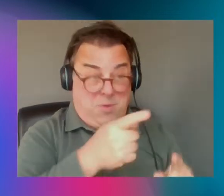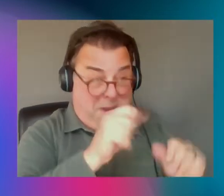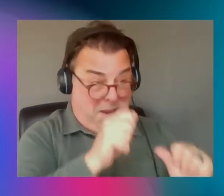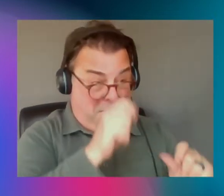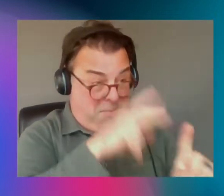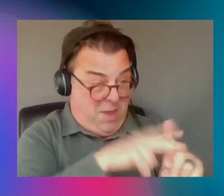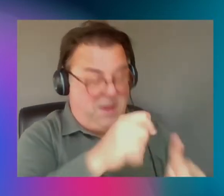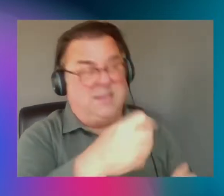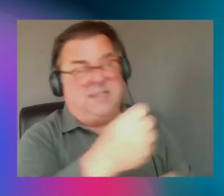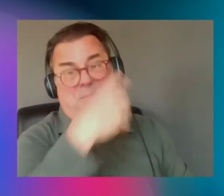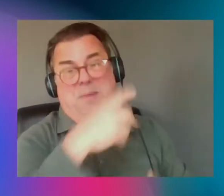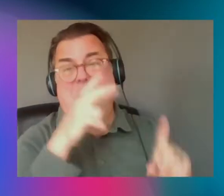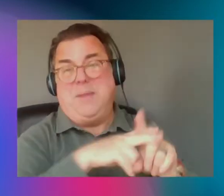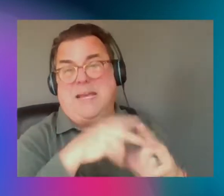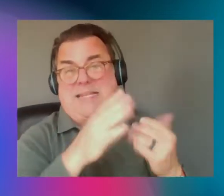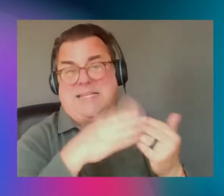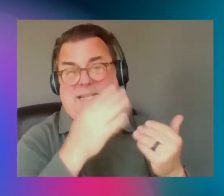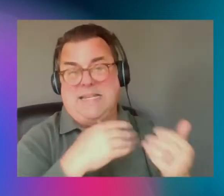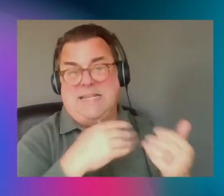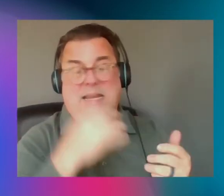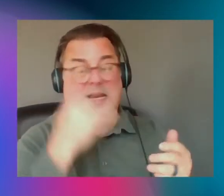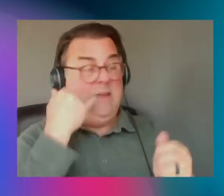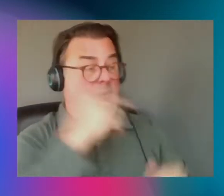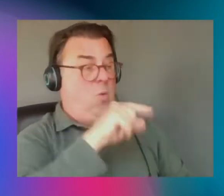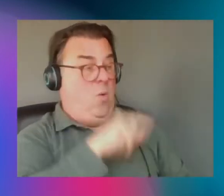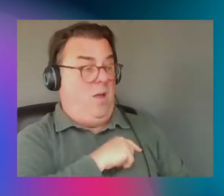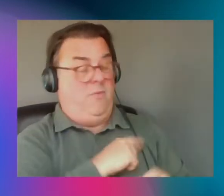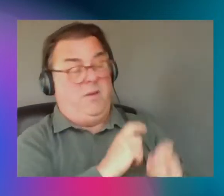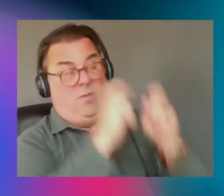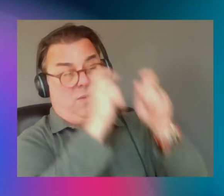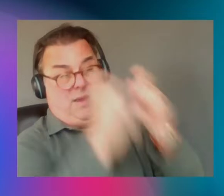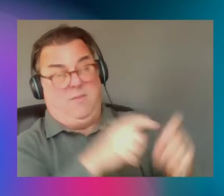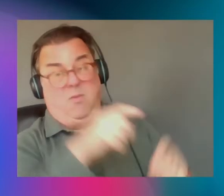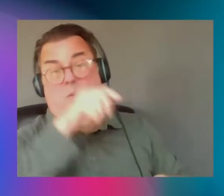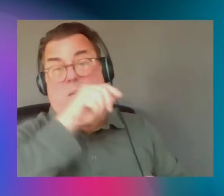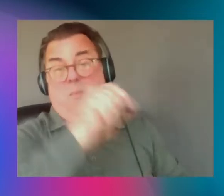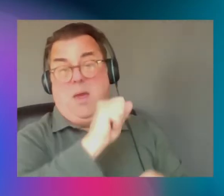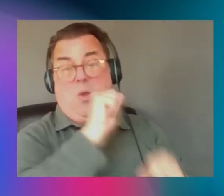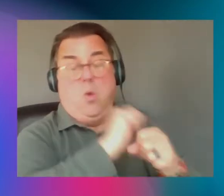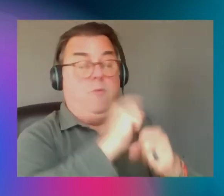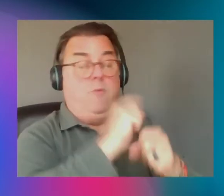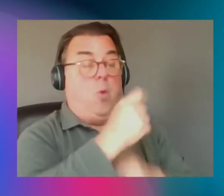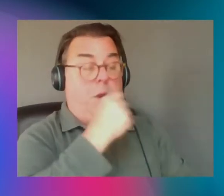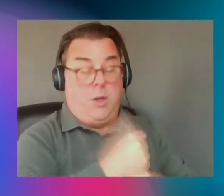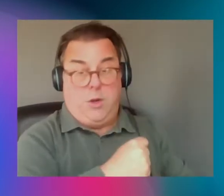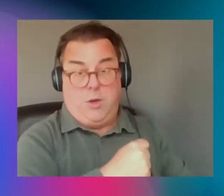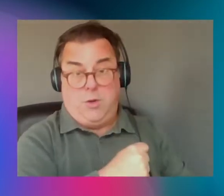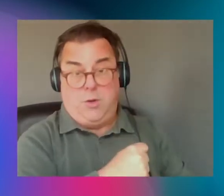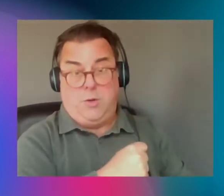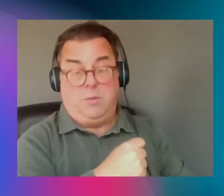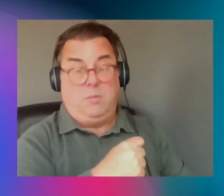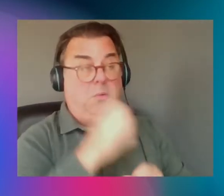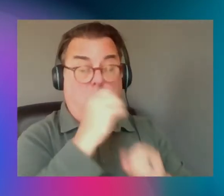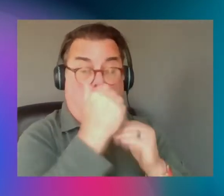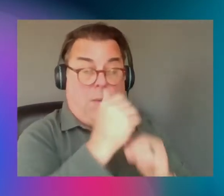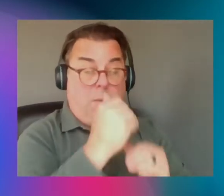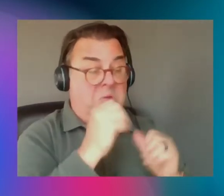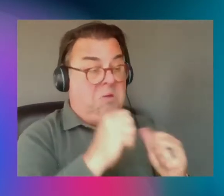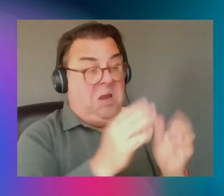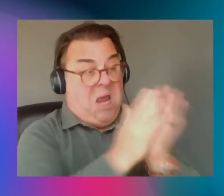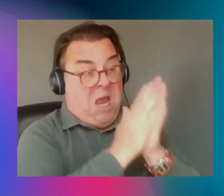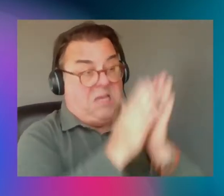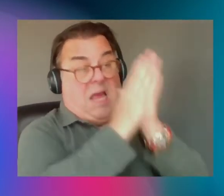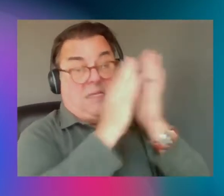It's fairly simple, and if you qualify, we basically subsidize the work for 1 year. There's actually no limit. You can ask as much as you want, as long as you